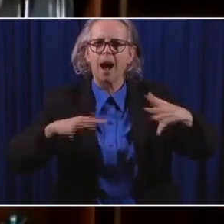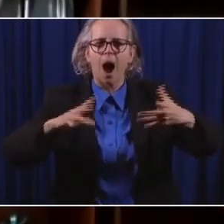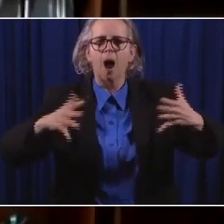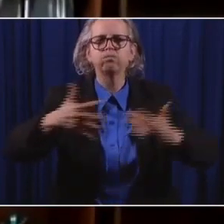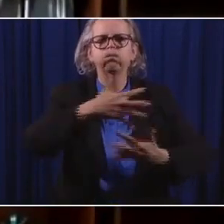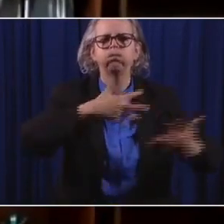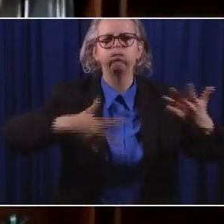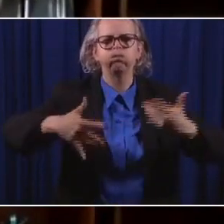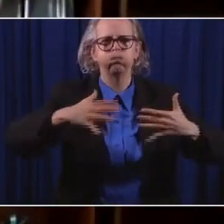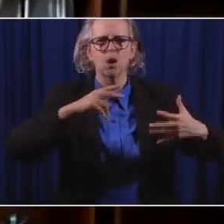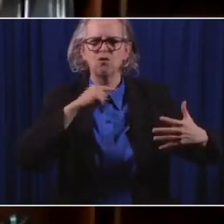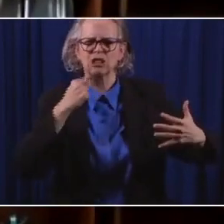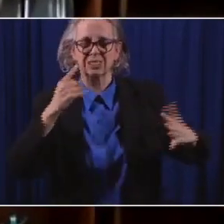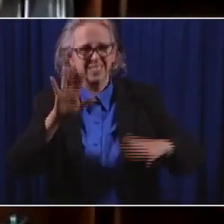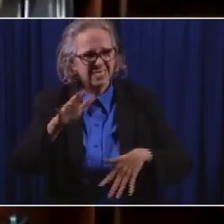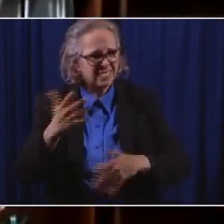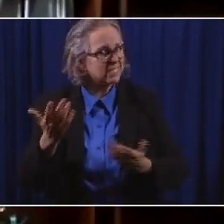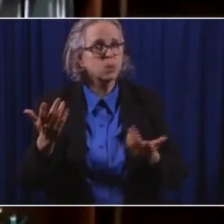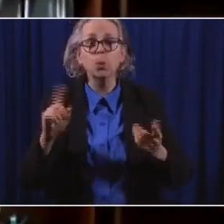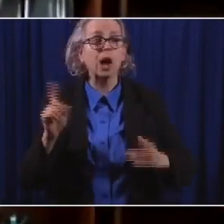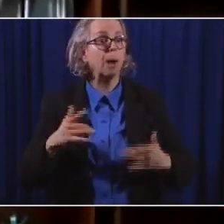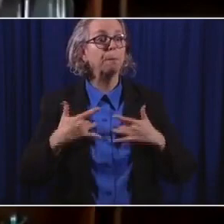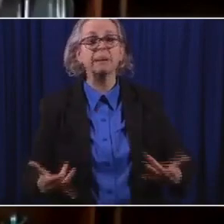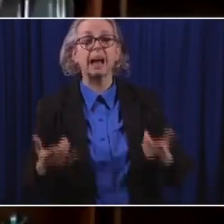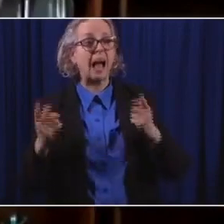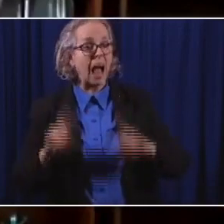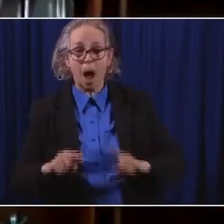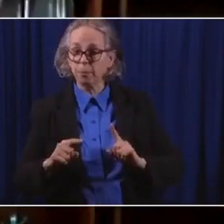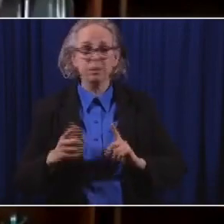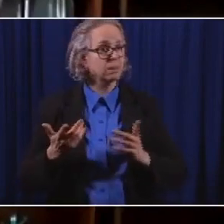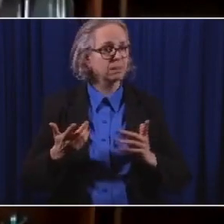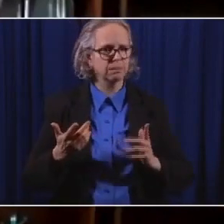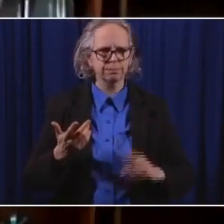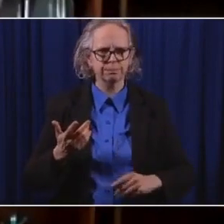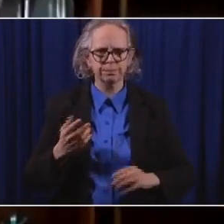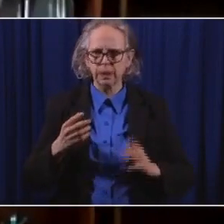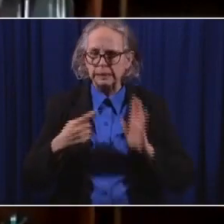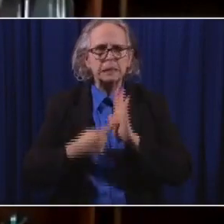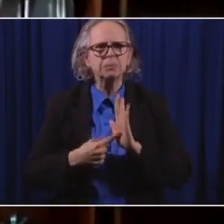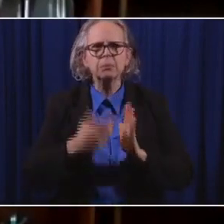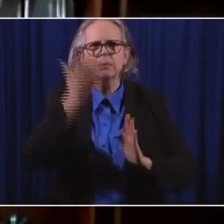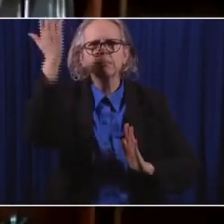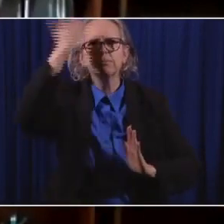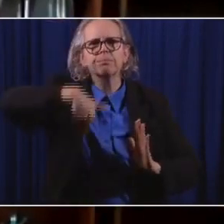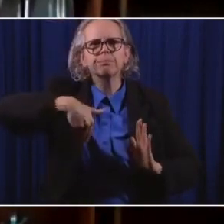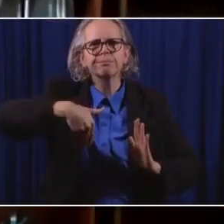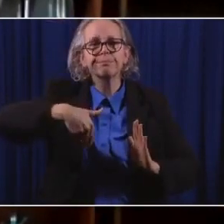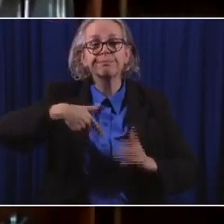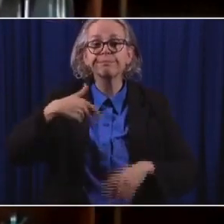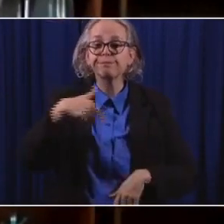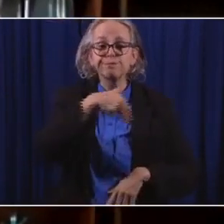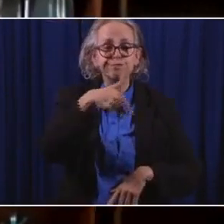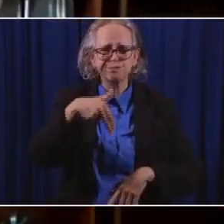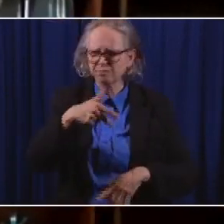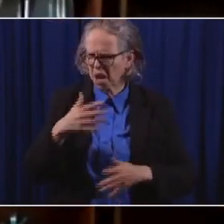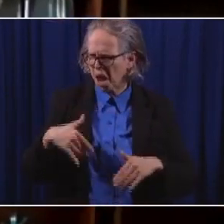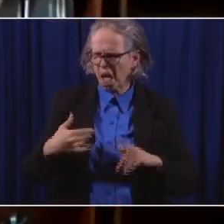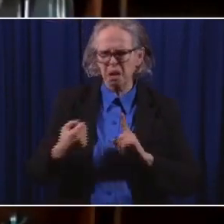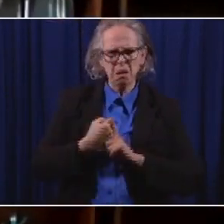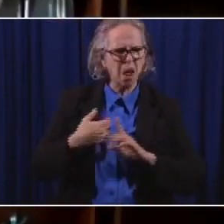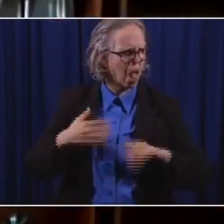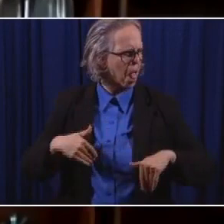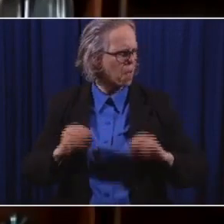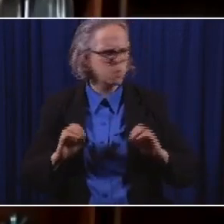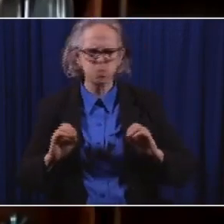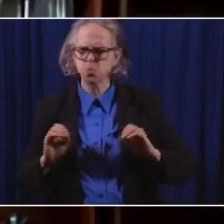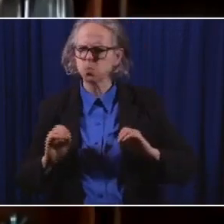symptoms and inadvertently spreading the virus. And so that we need to go recognize, particularly as we start to go indoors,